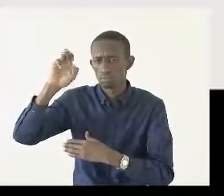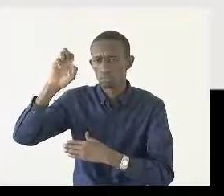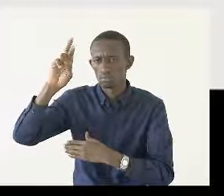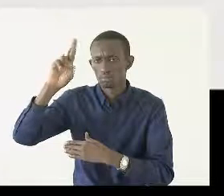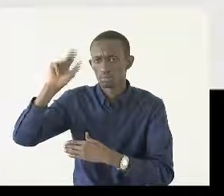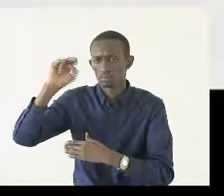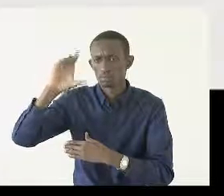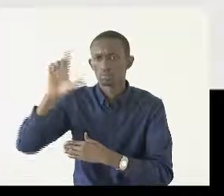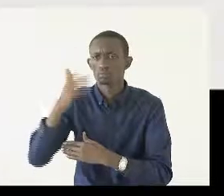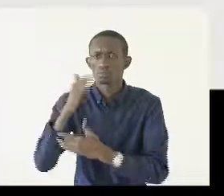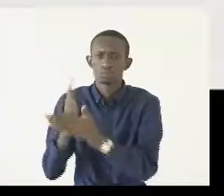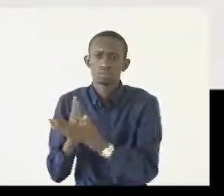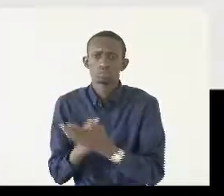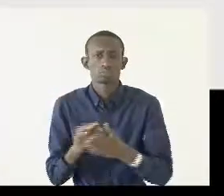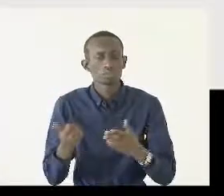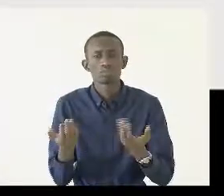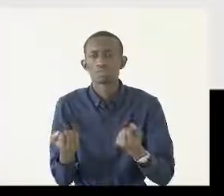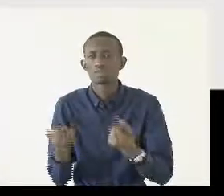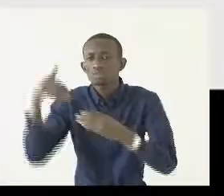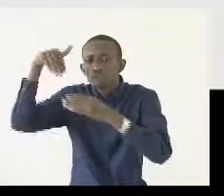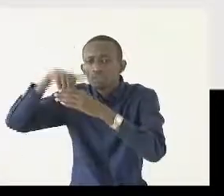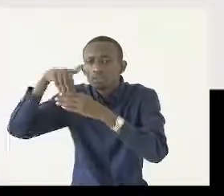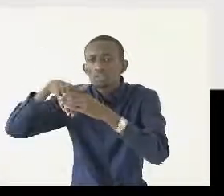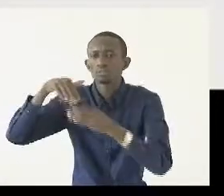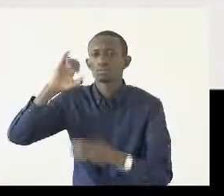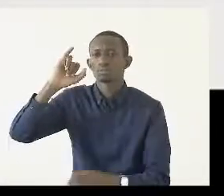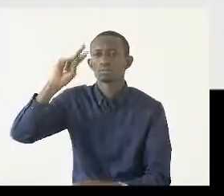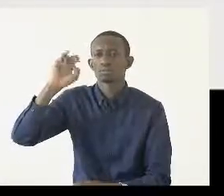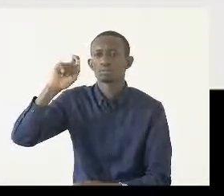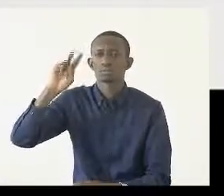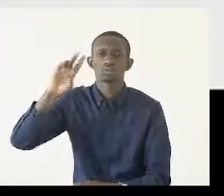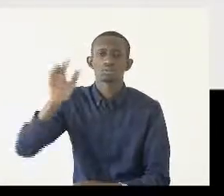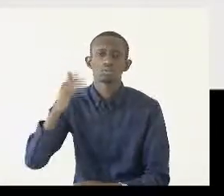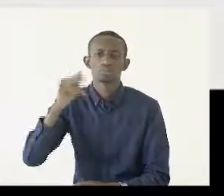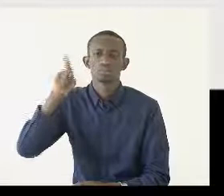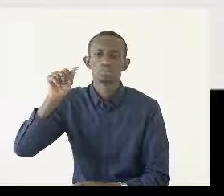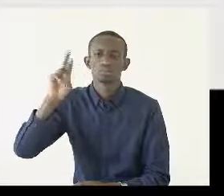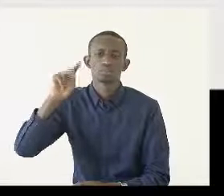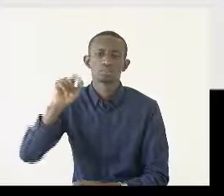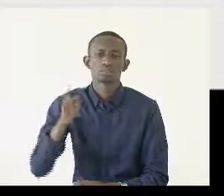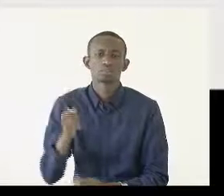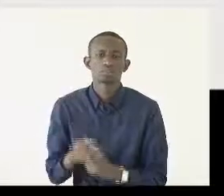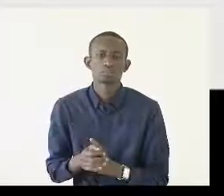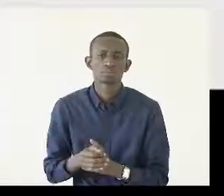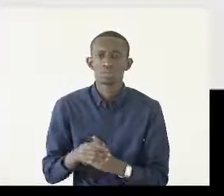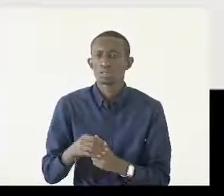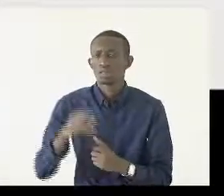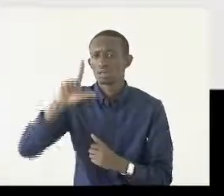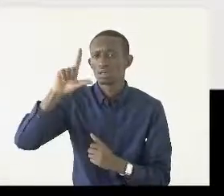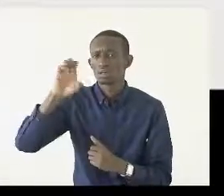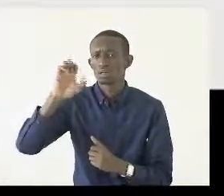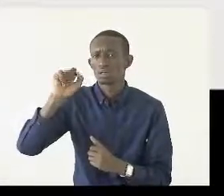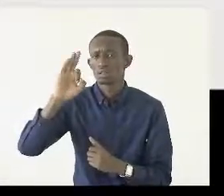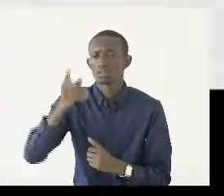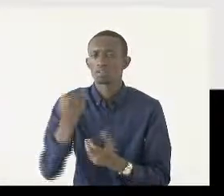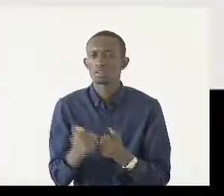Then we have internal parts. This is inside the leaf. The leaf has what we call stoma or stomata